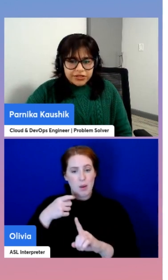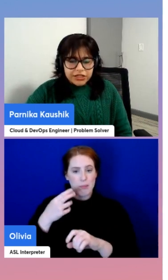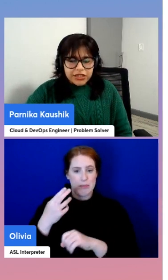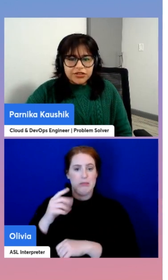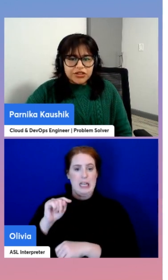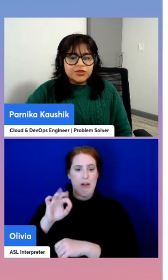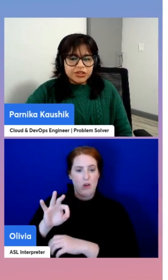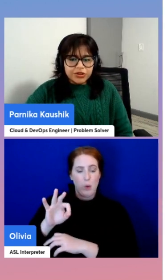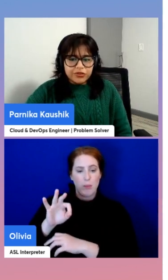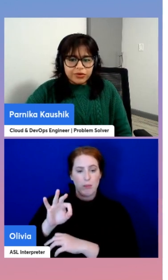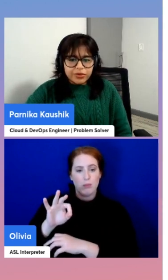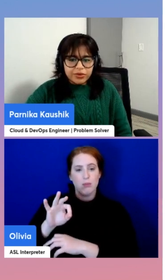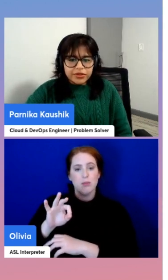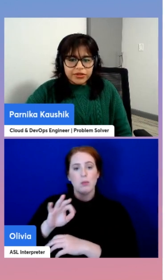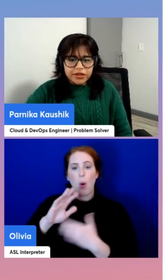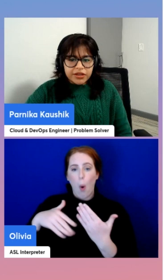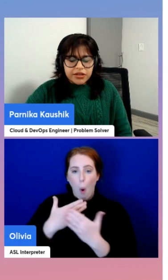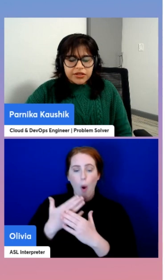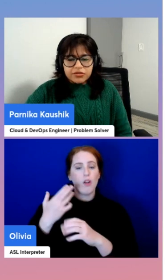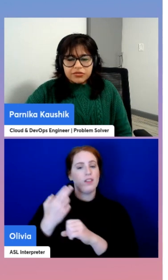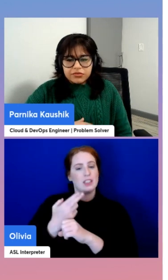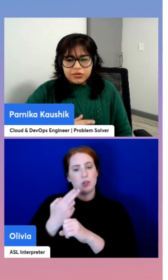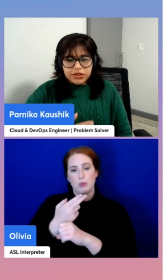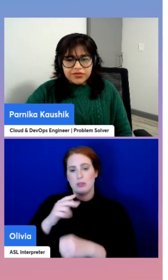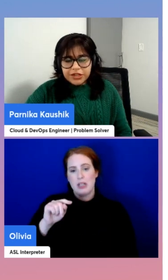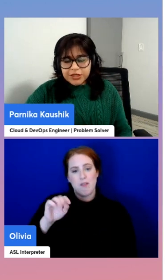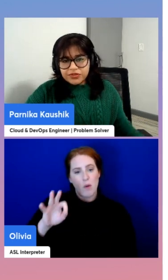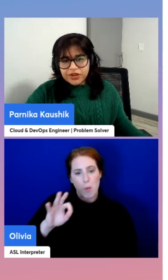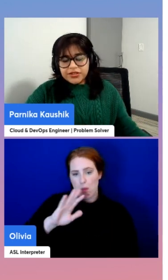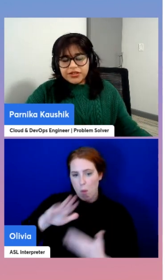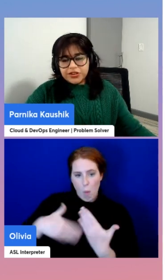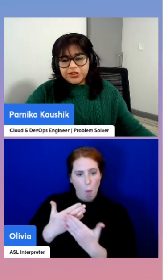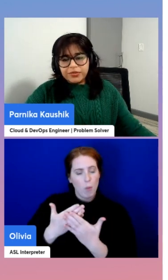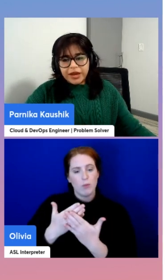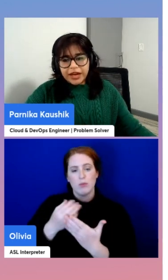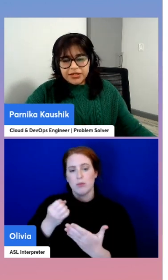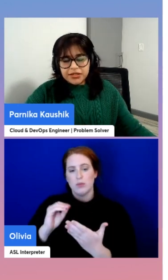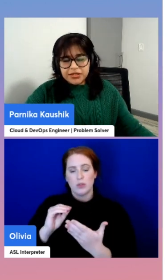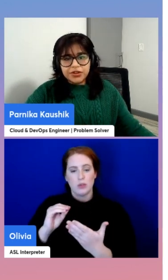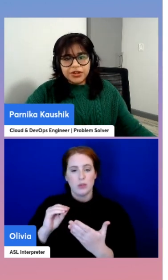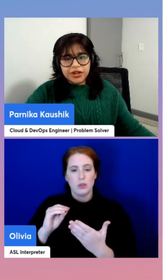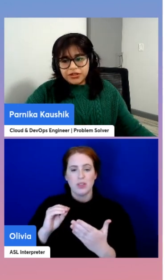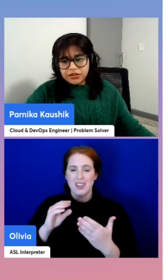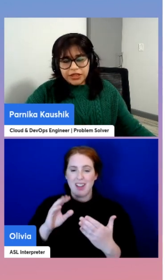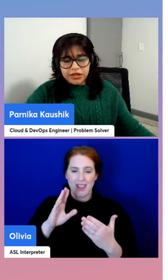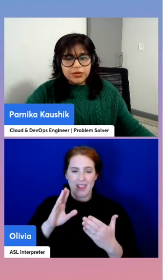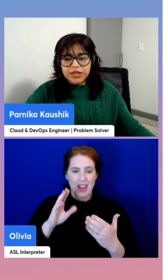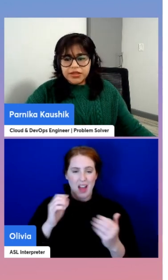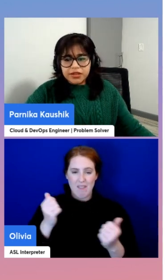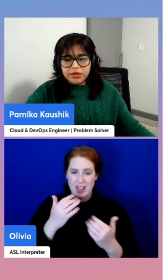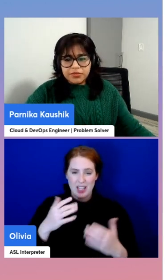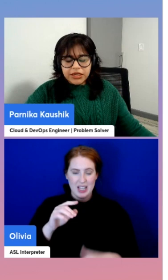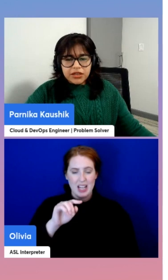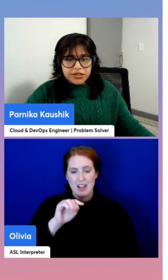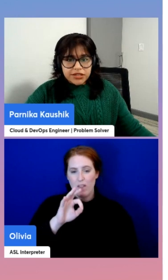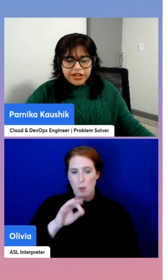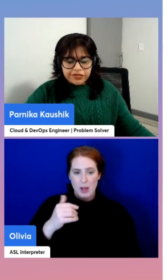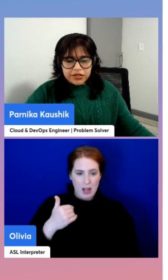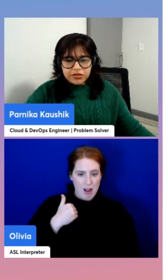of this is done using Terraform. With the various providers that Terraform has, such as for AWS,